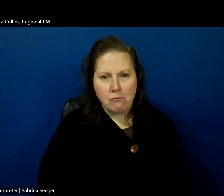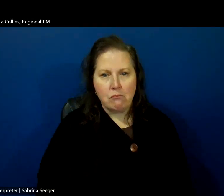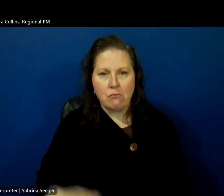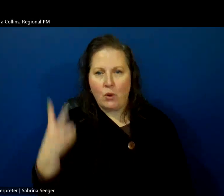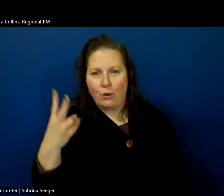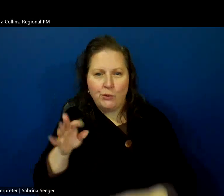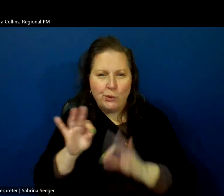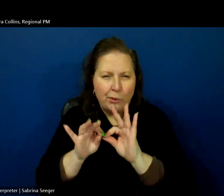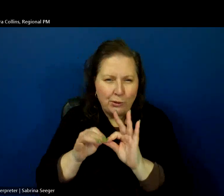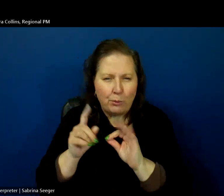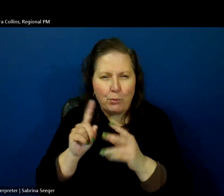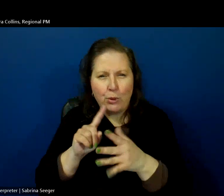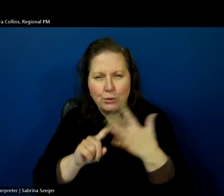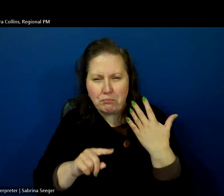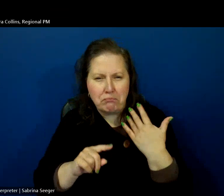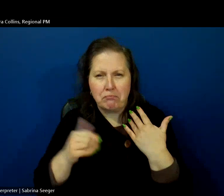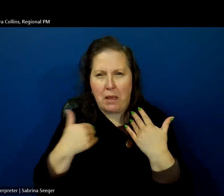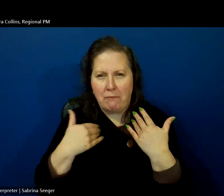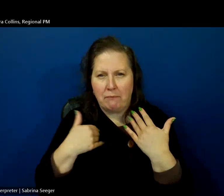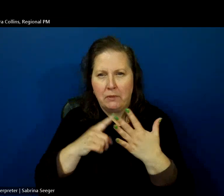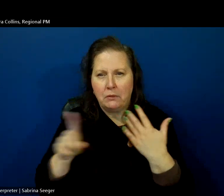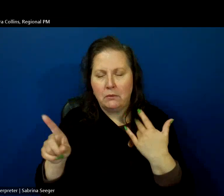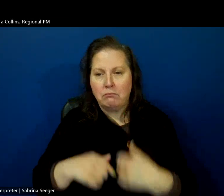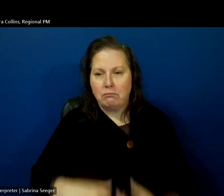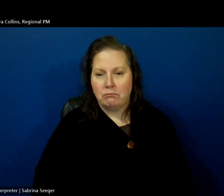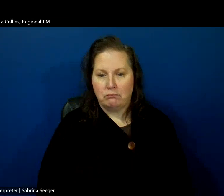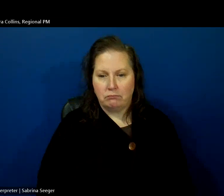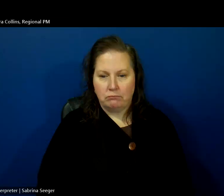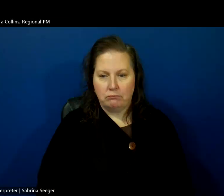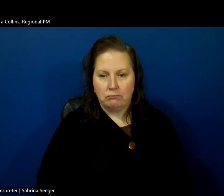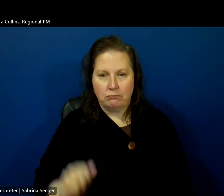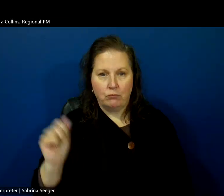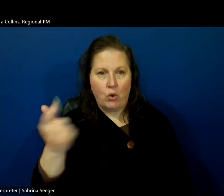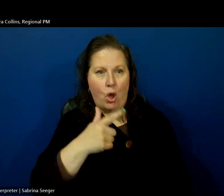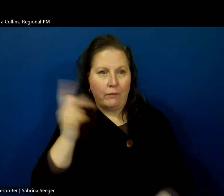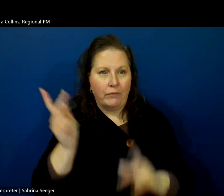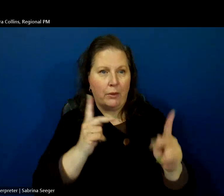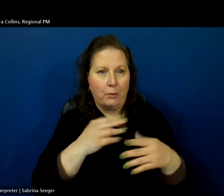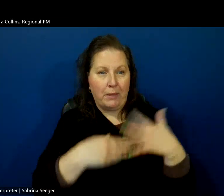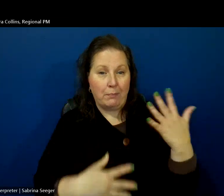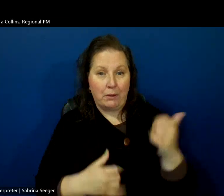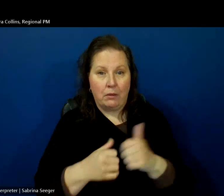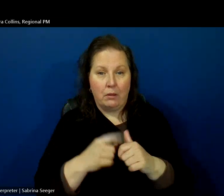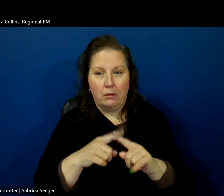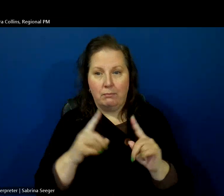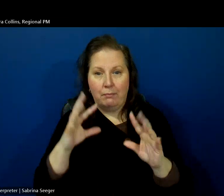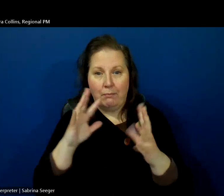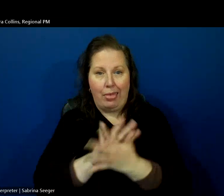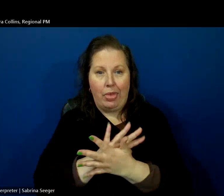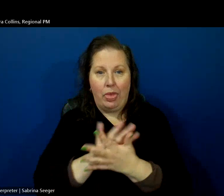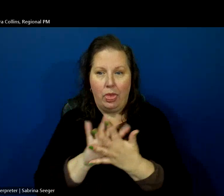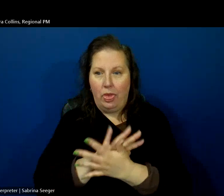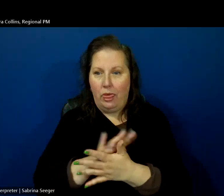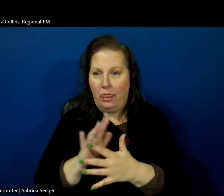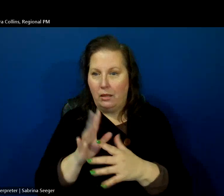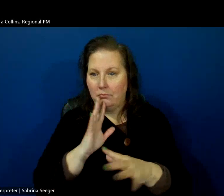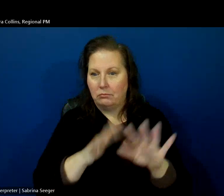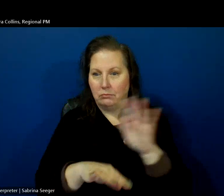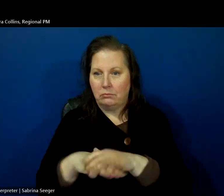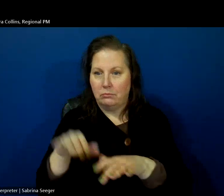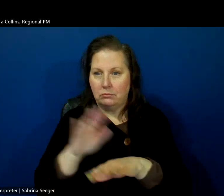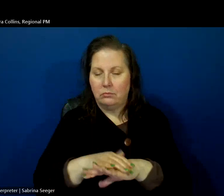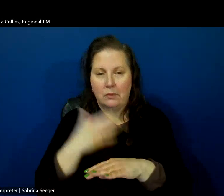interpreters. Yeah, and everyone else is, folks from RISI. Yeah. I'm not sure who